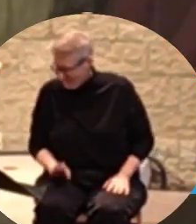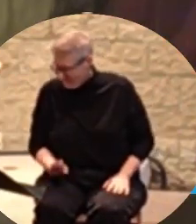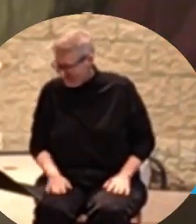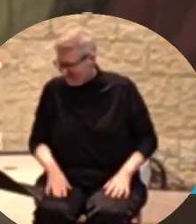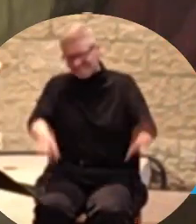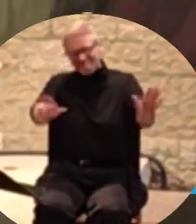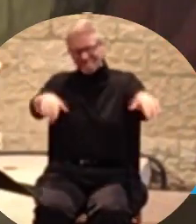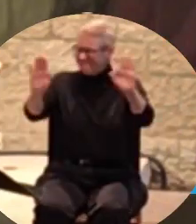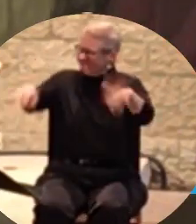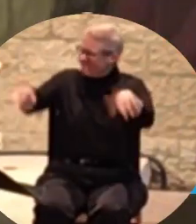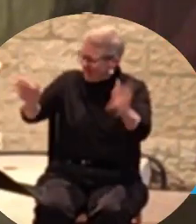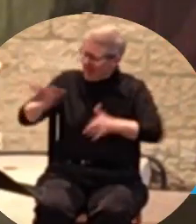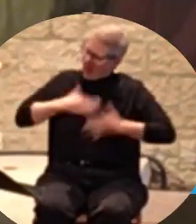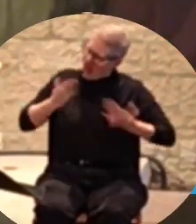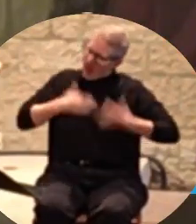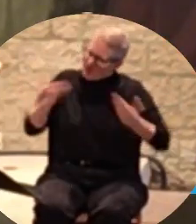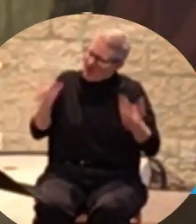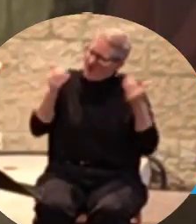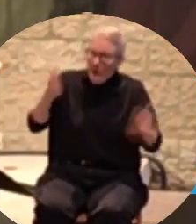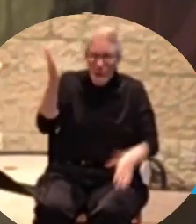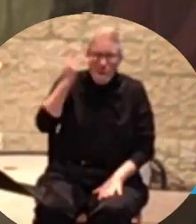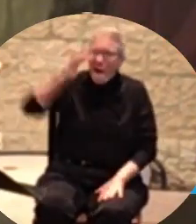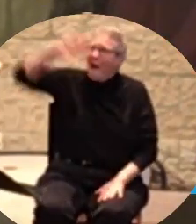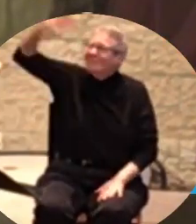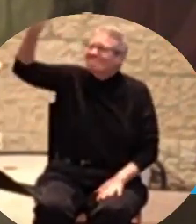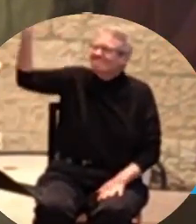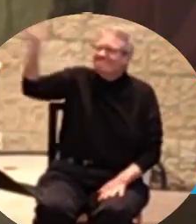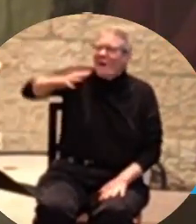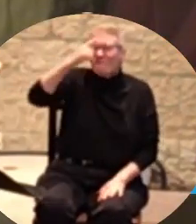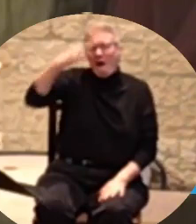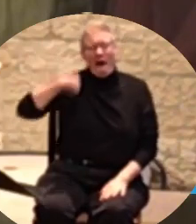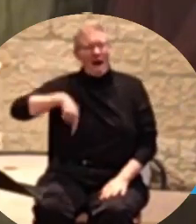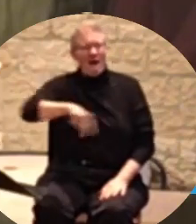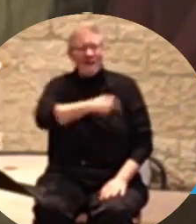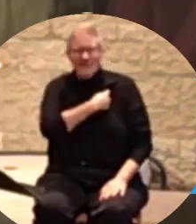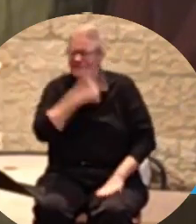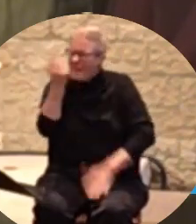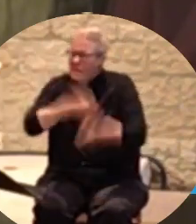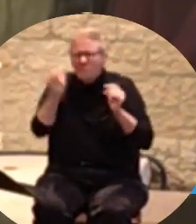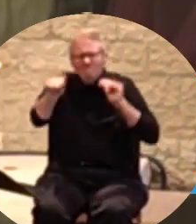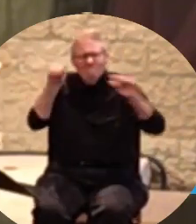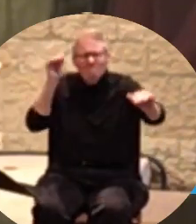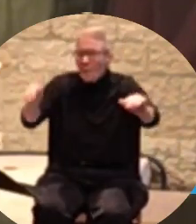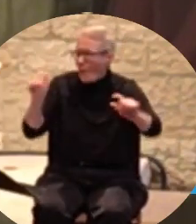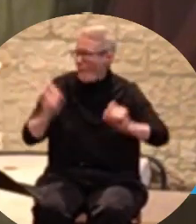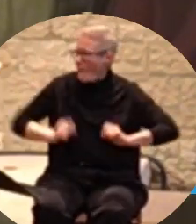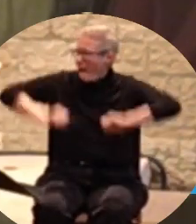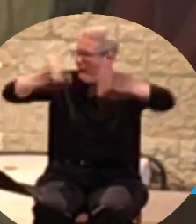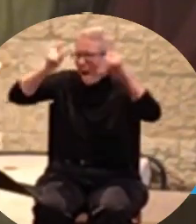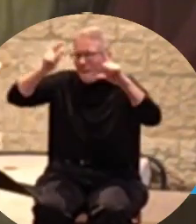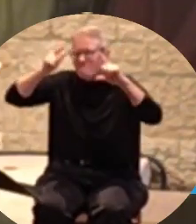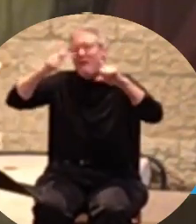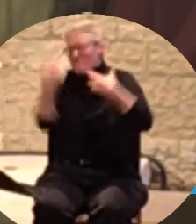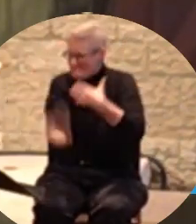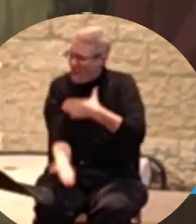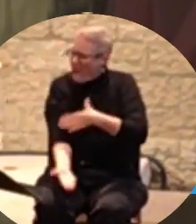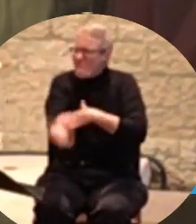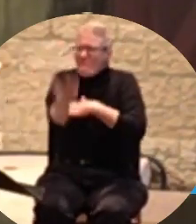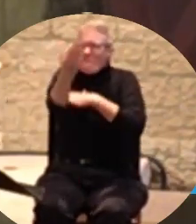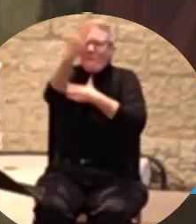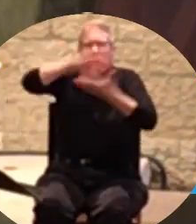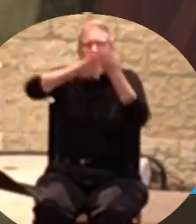Everybody be glad, cause the sun is shining just for us. Everybody wake up into the morning, into